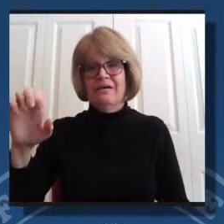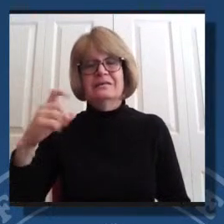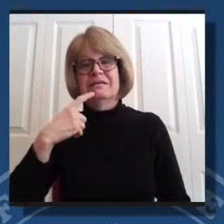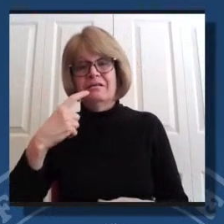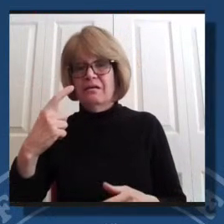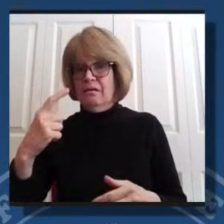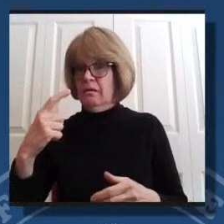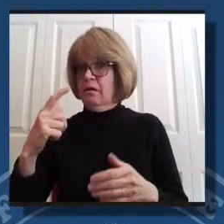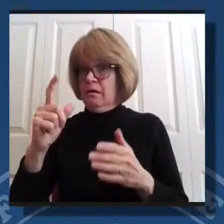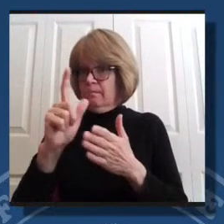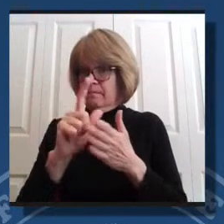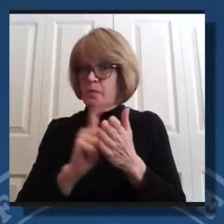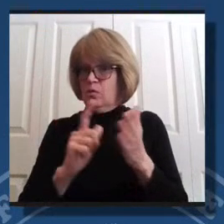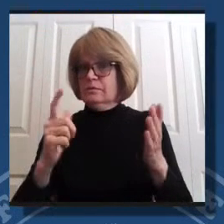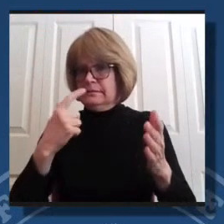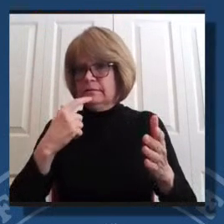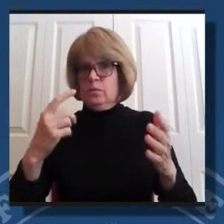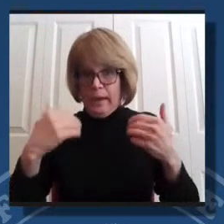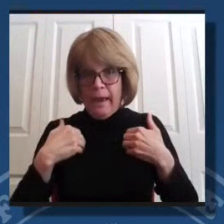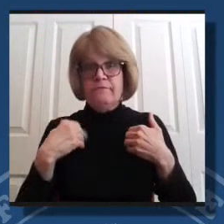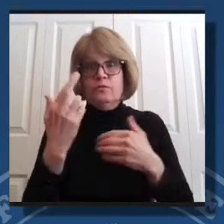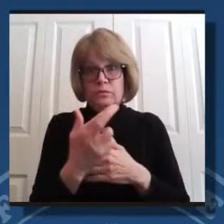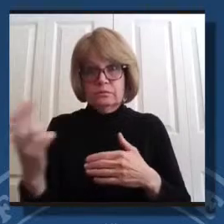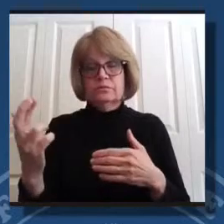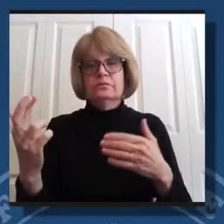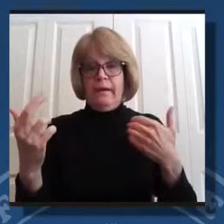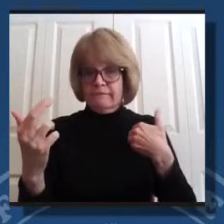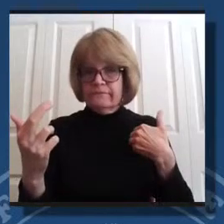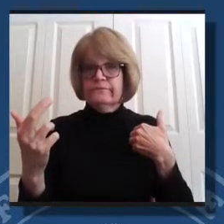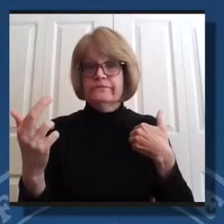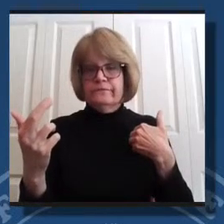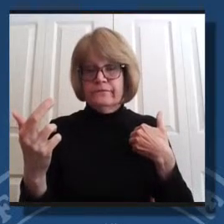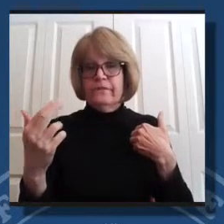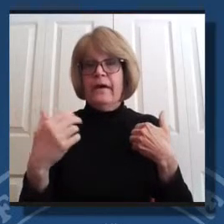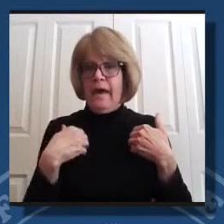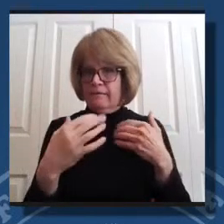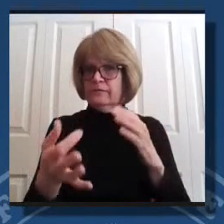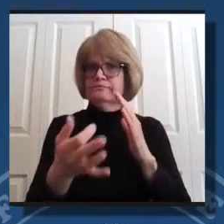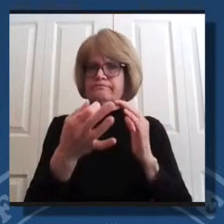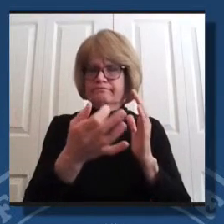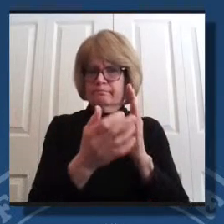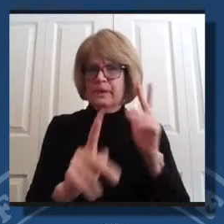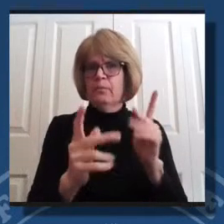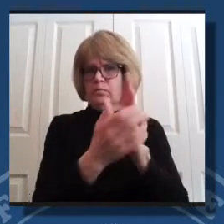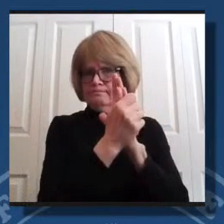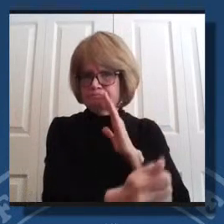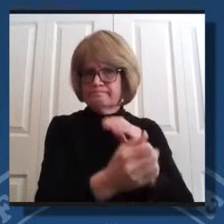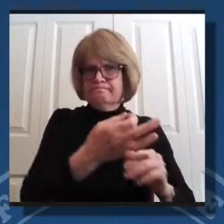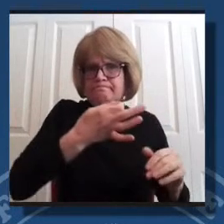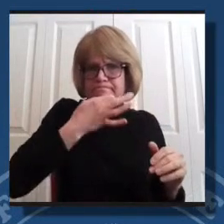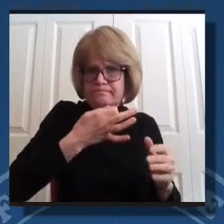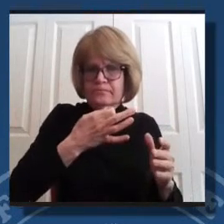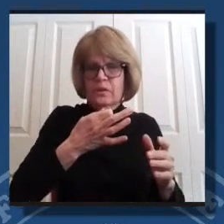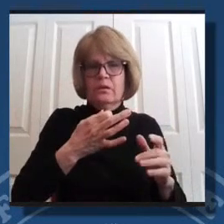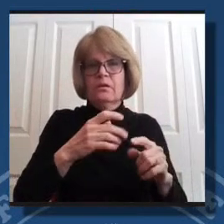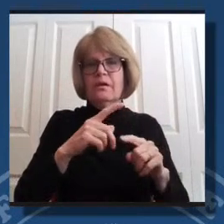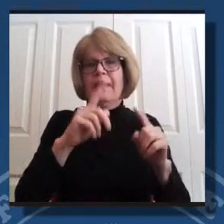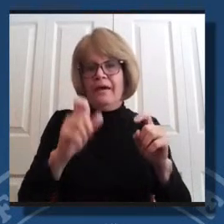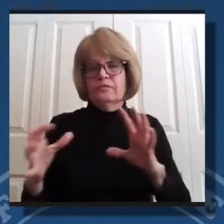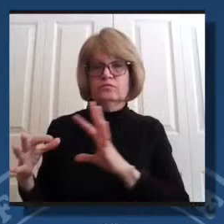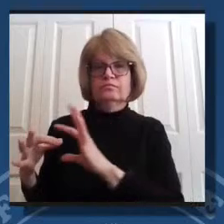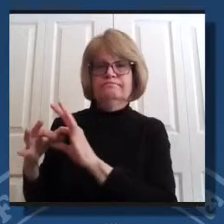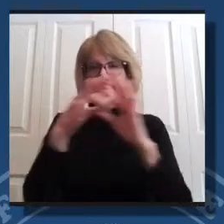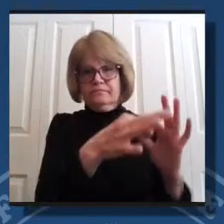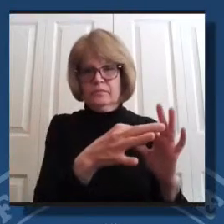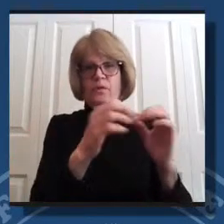that we have the resources. We have them here. We have talent and skill. We just need to make sure that we're connecting that talent and skill